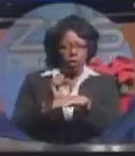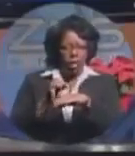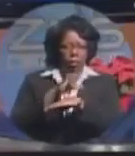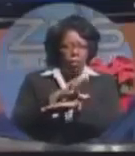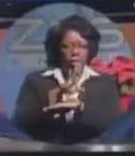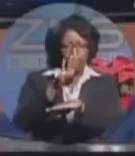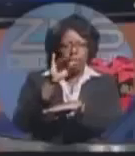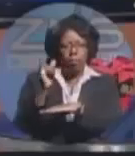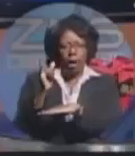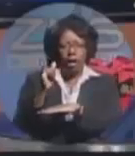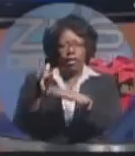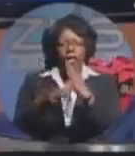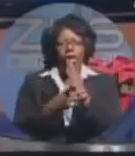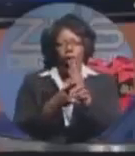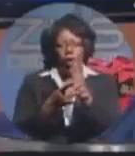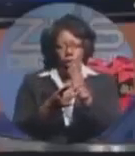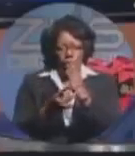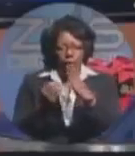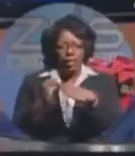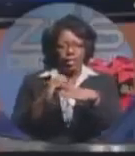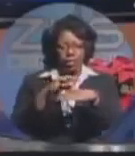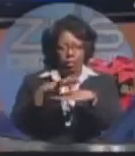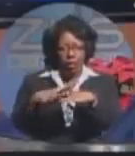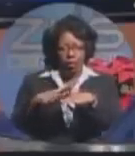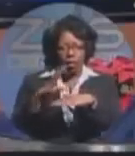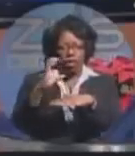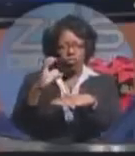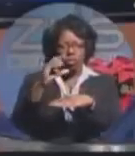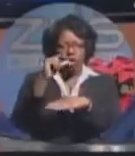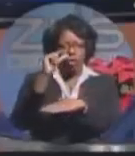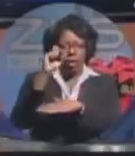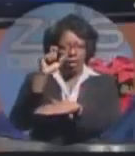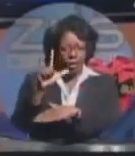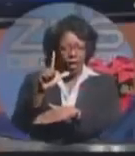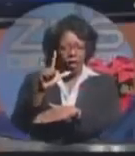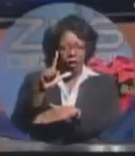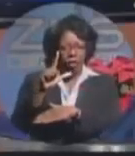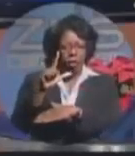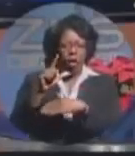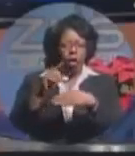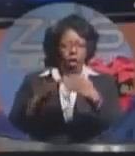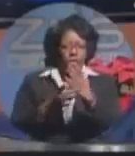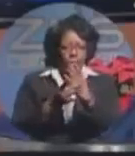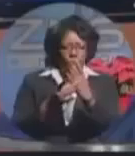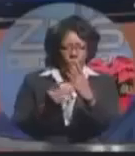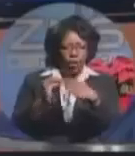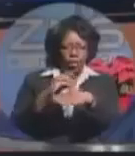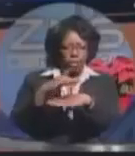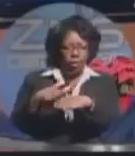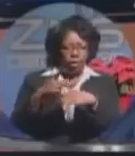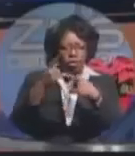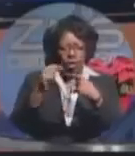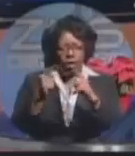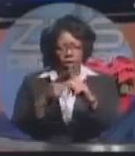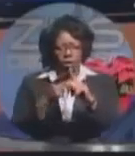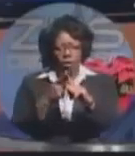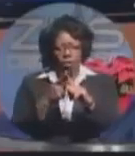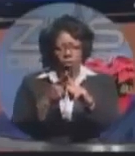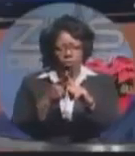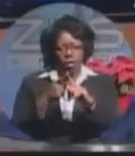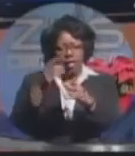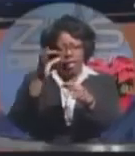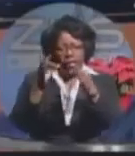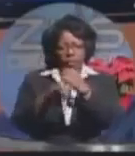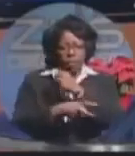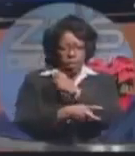that oil spill last week. Hundreds of gallons of oil leaked from BEC's pipeline, and authorities are still trying to find out whether it was